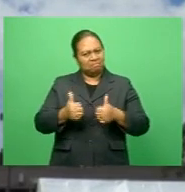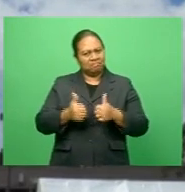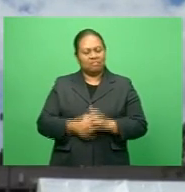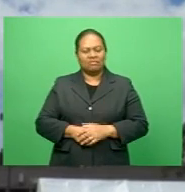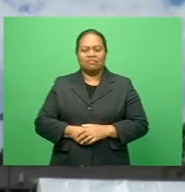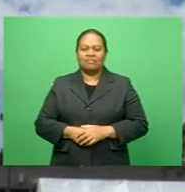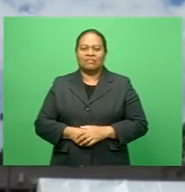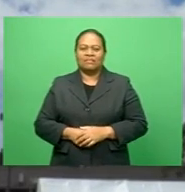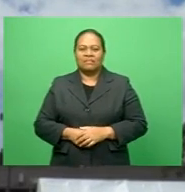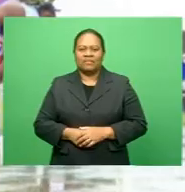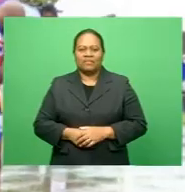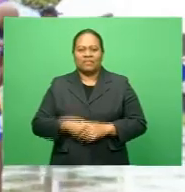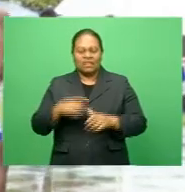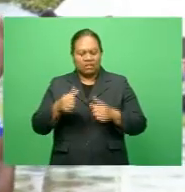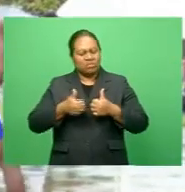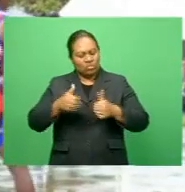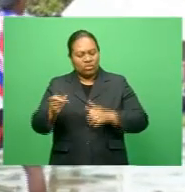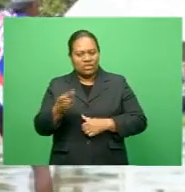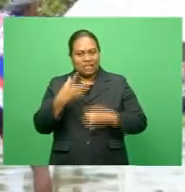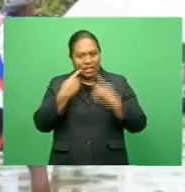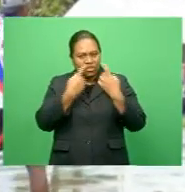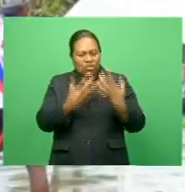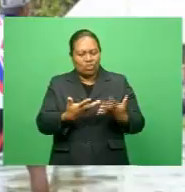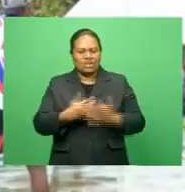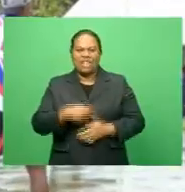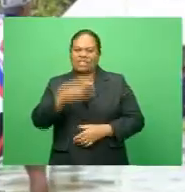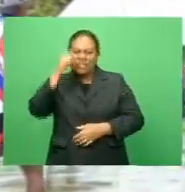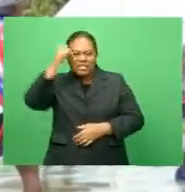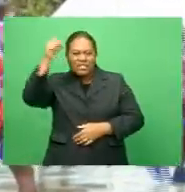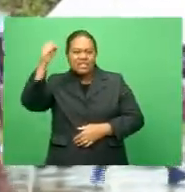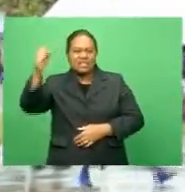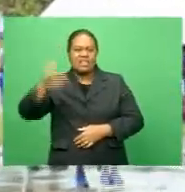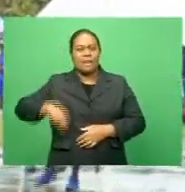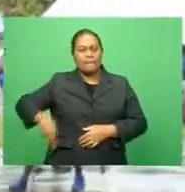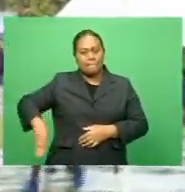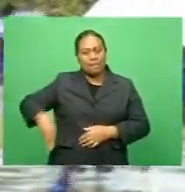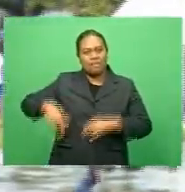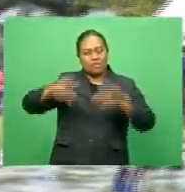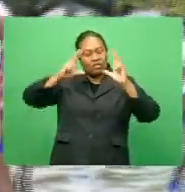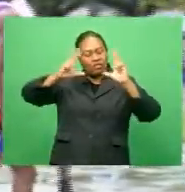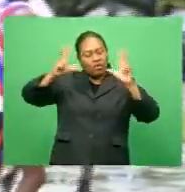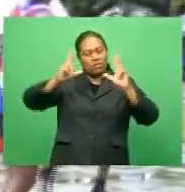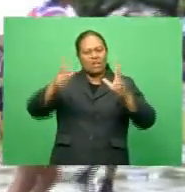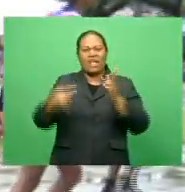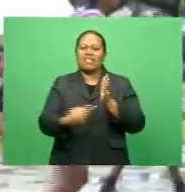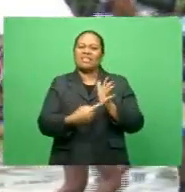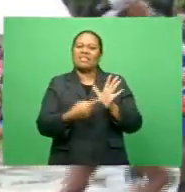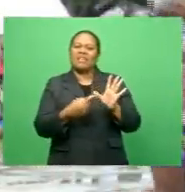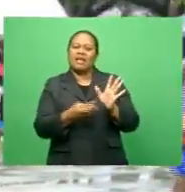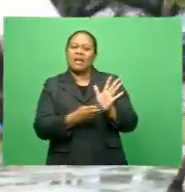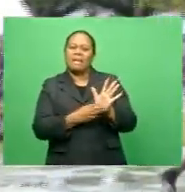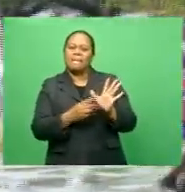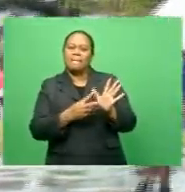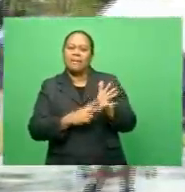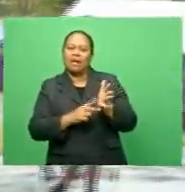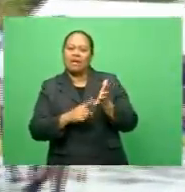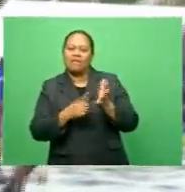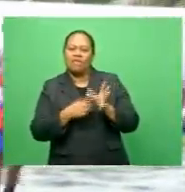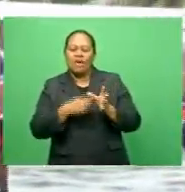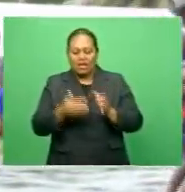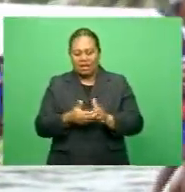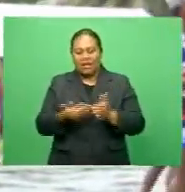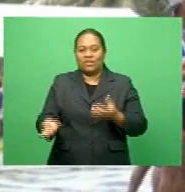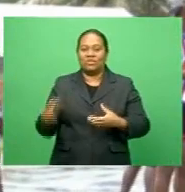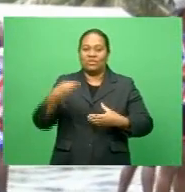just been very competitive. One of the oldest members of the Suva Volleyball Association, the Tamavua Celtics, has joined the weekly league in